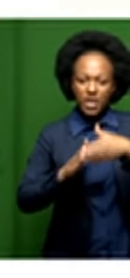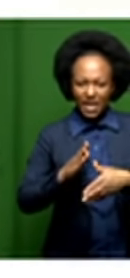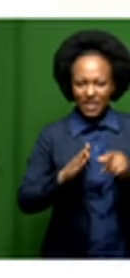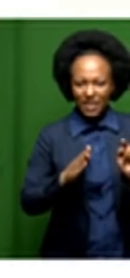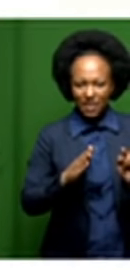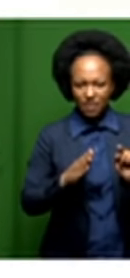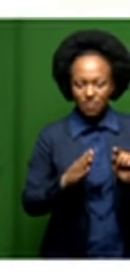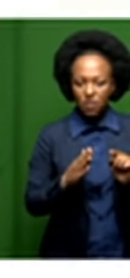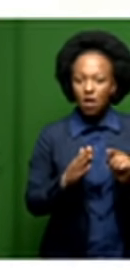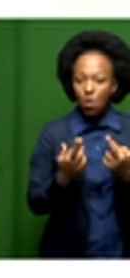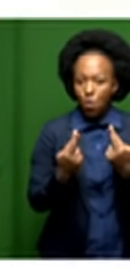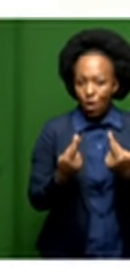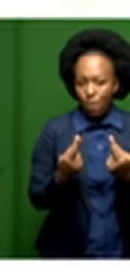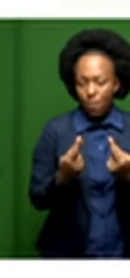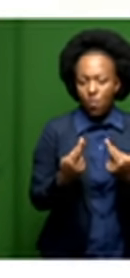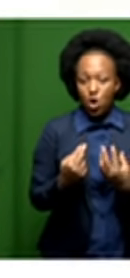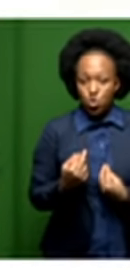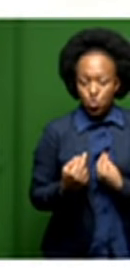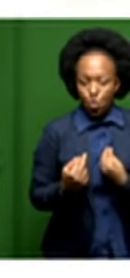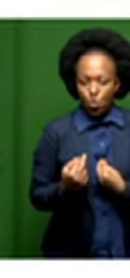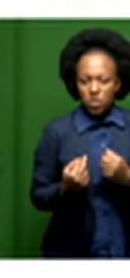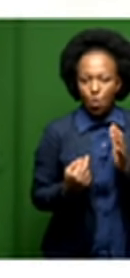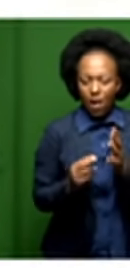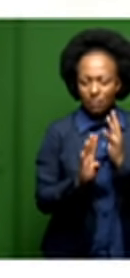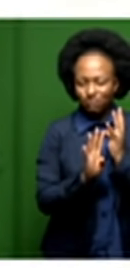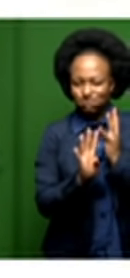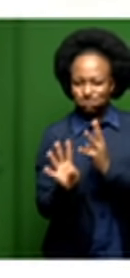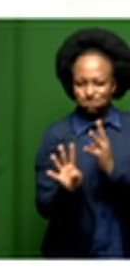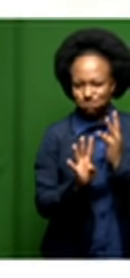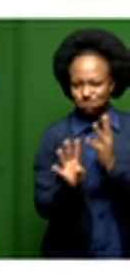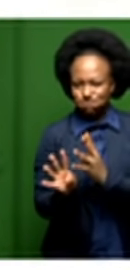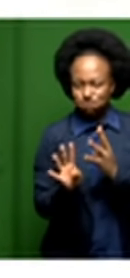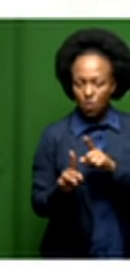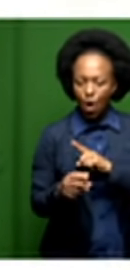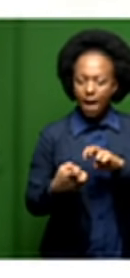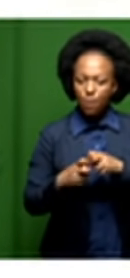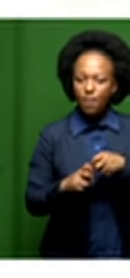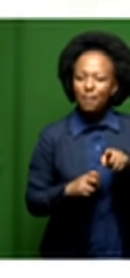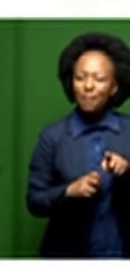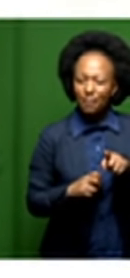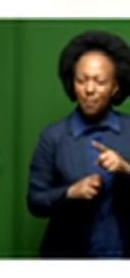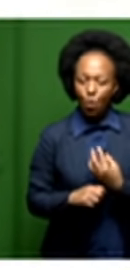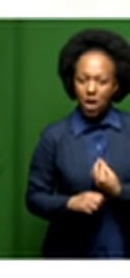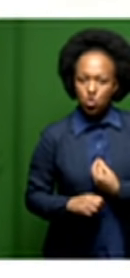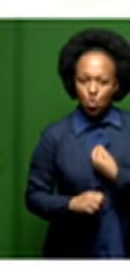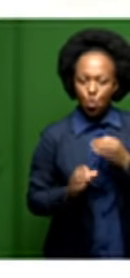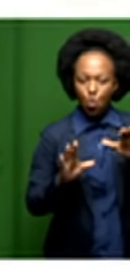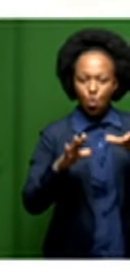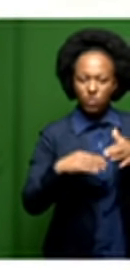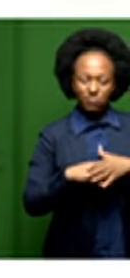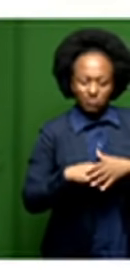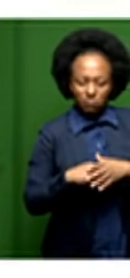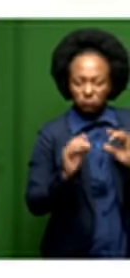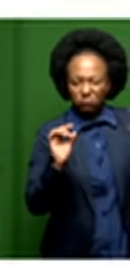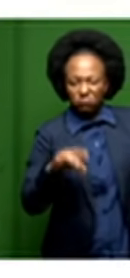So we really do hope that the youth come out in their numbers, because that's where the problem lies, is that we see that the youth don't